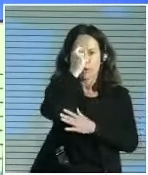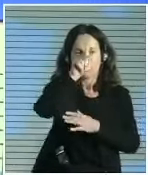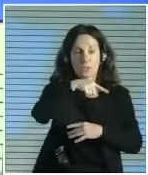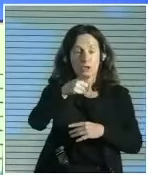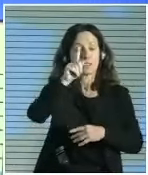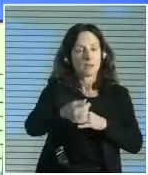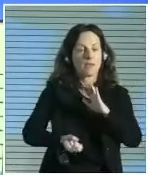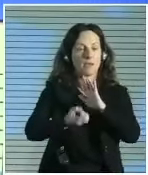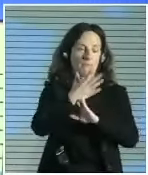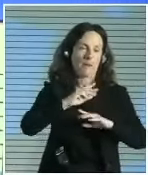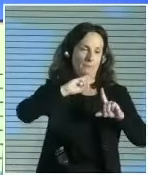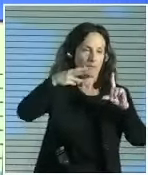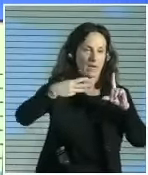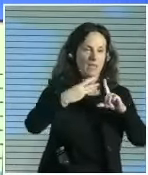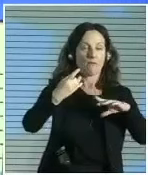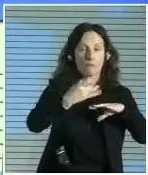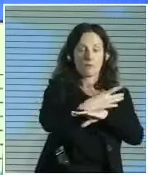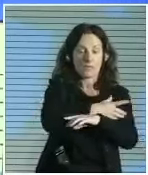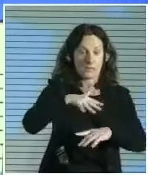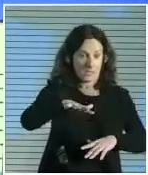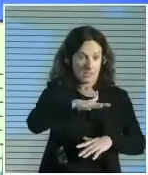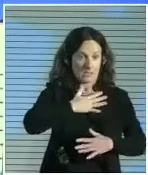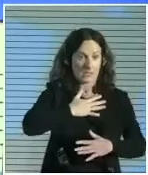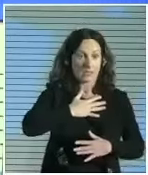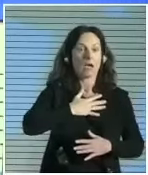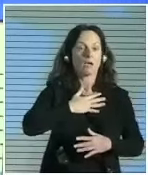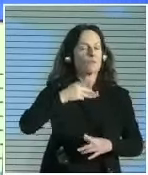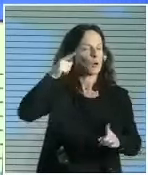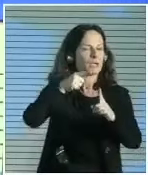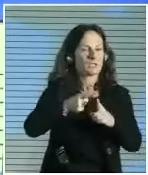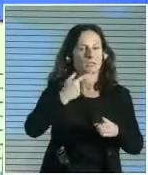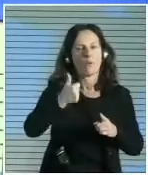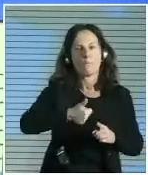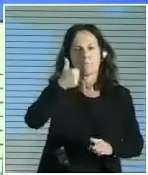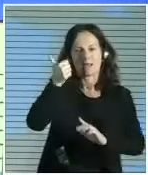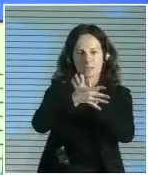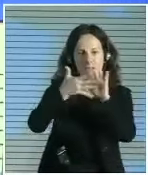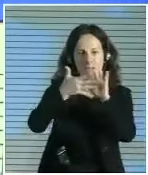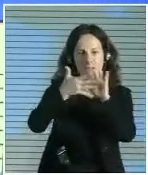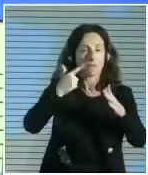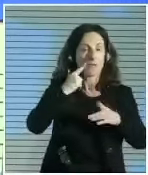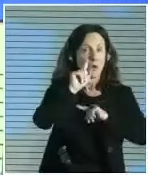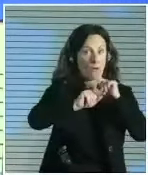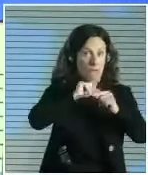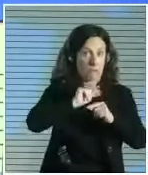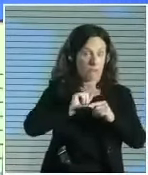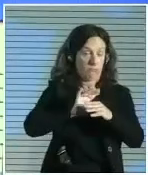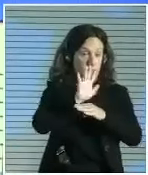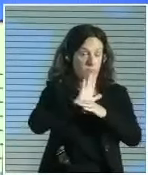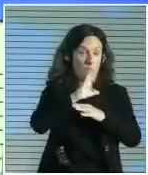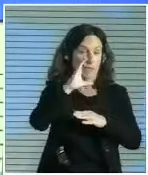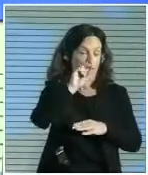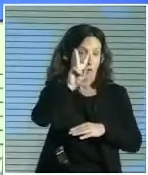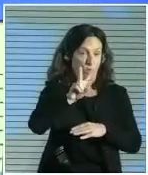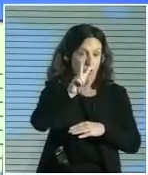first objective to accelerate the decarbonization of the destination with the solution, the travel to